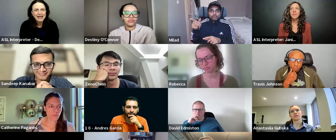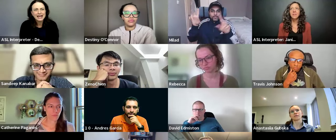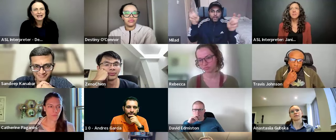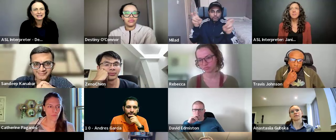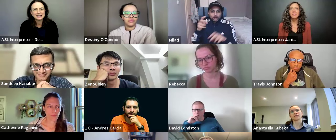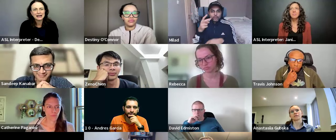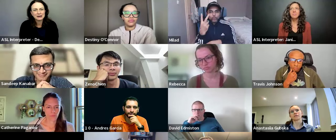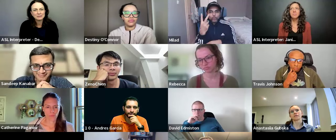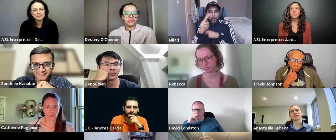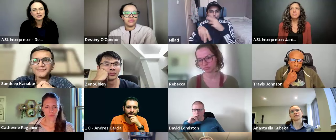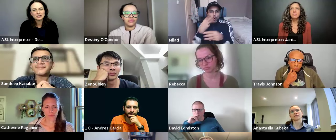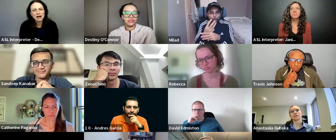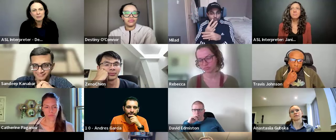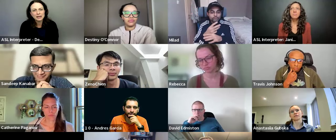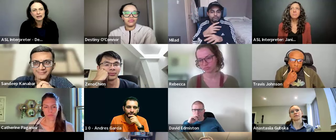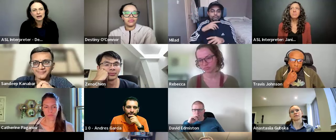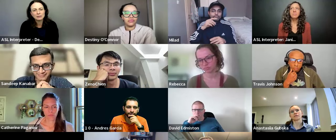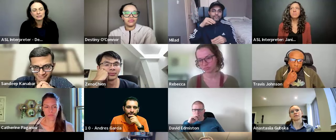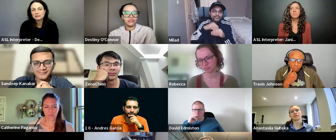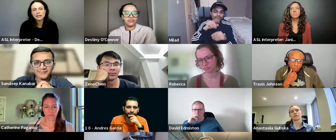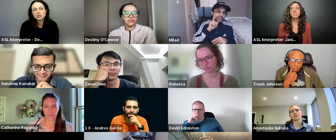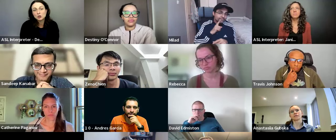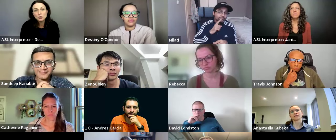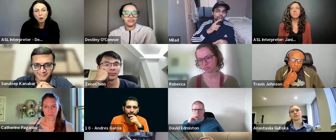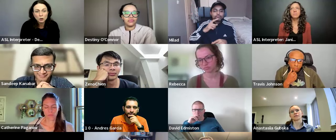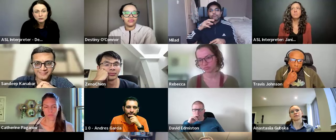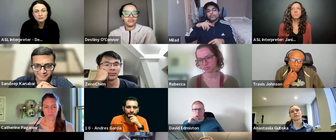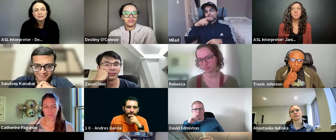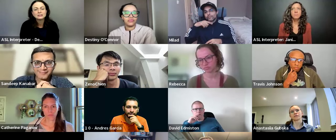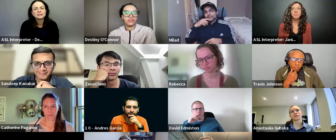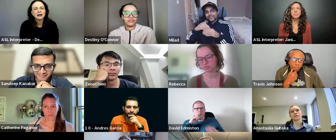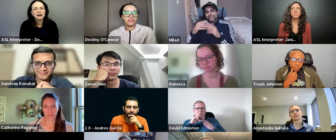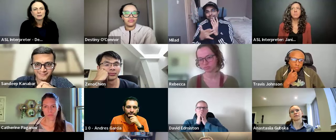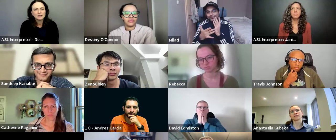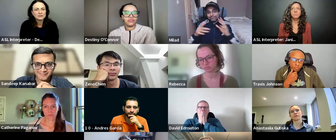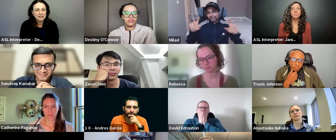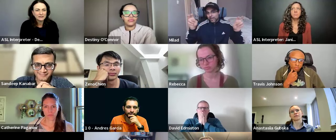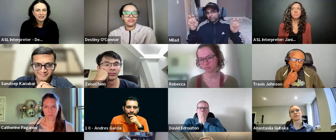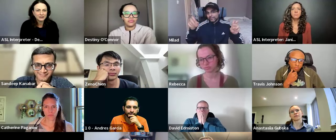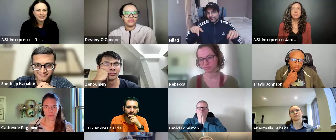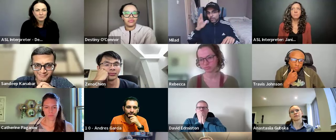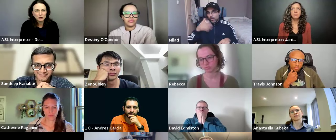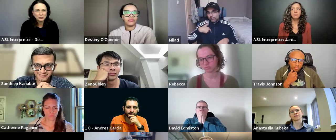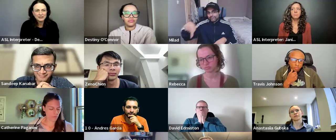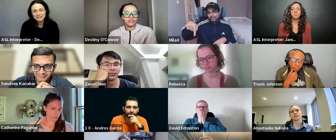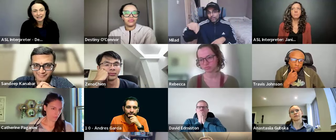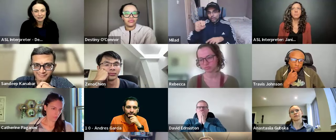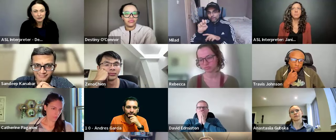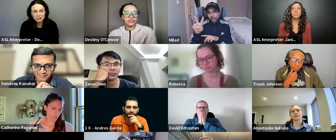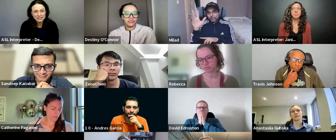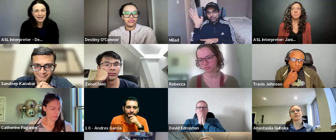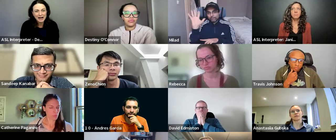story. And the topic is like two worlds. In the deaf and hearing world